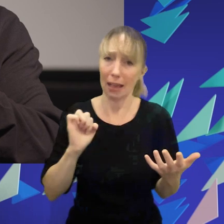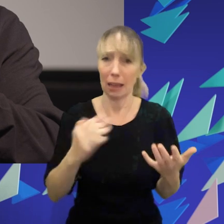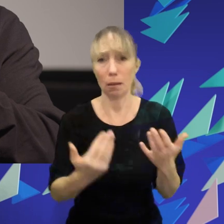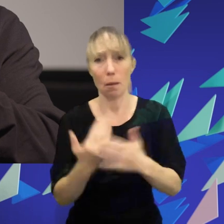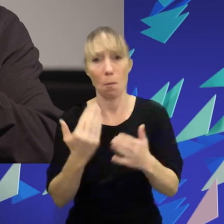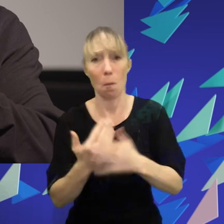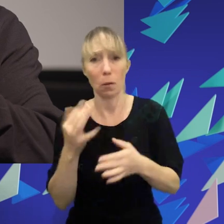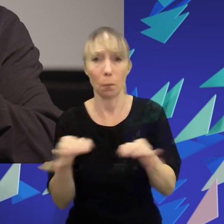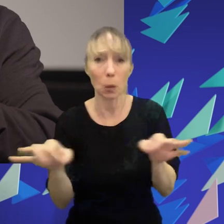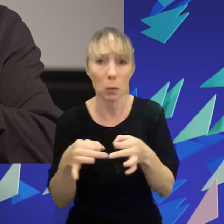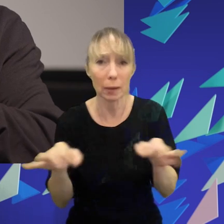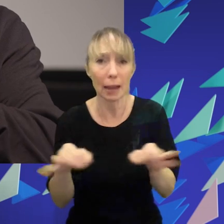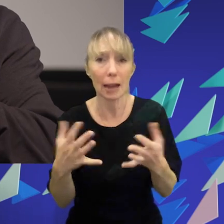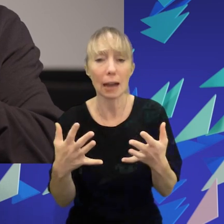contemporary